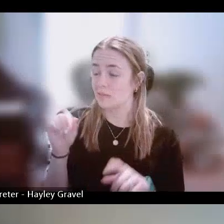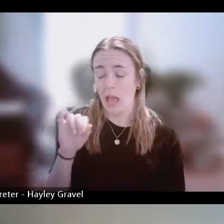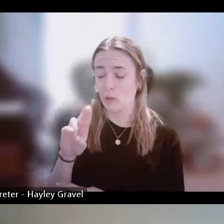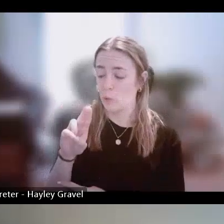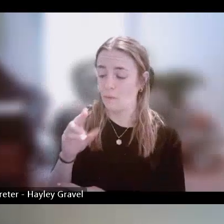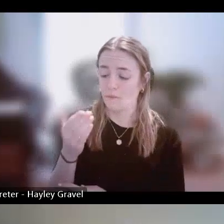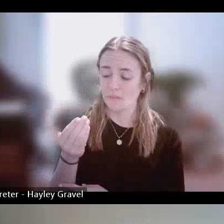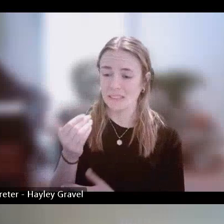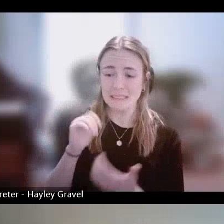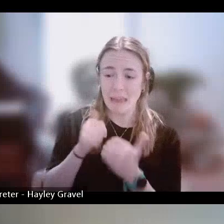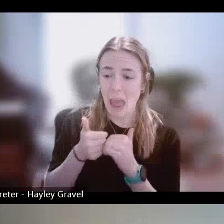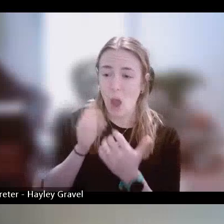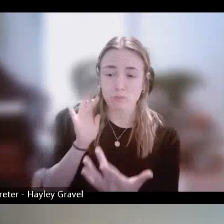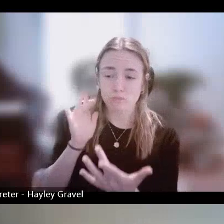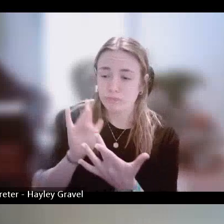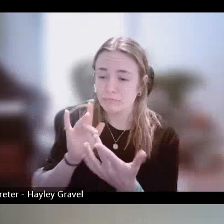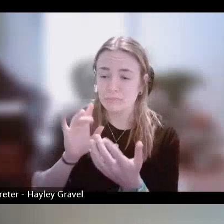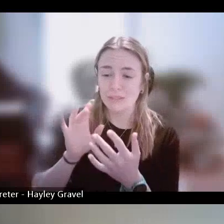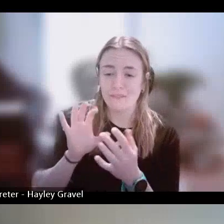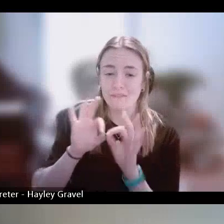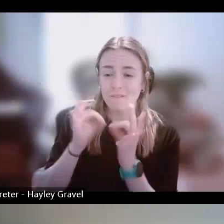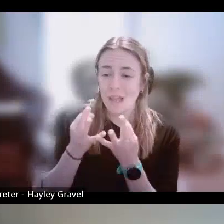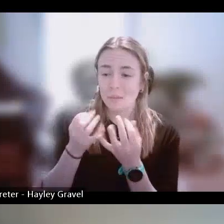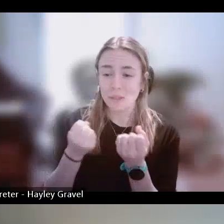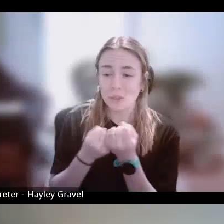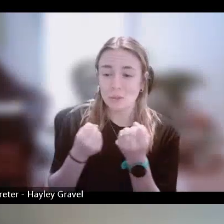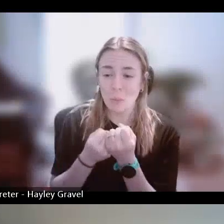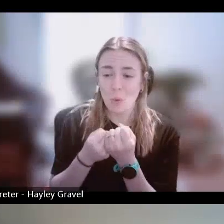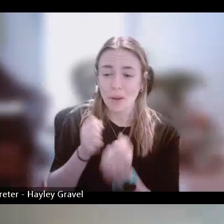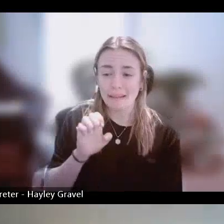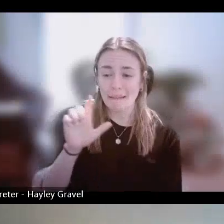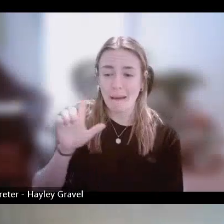can reach families to better support ELD.